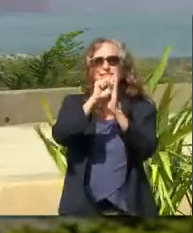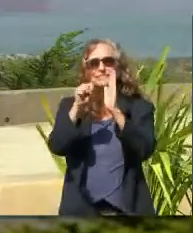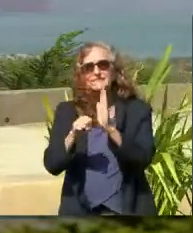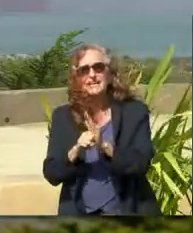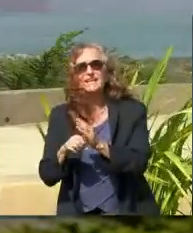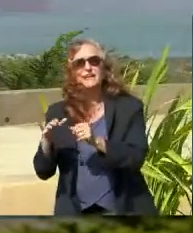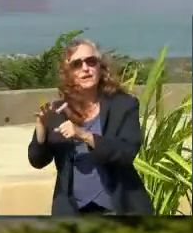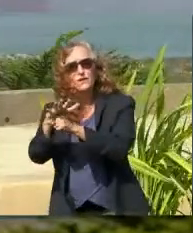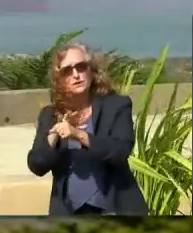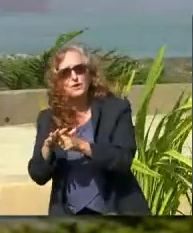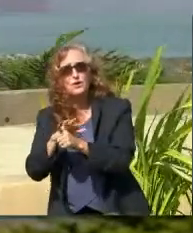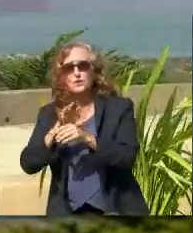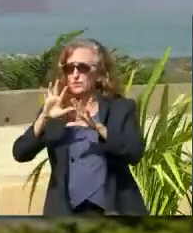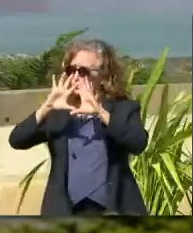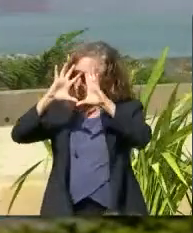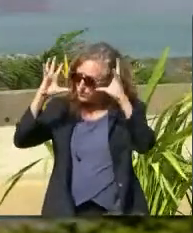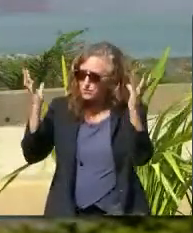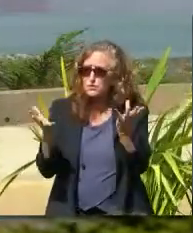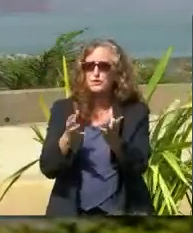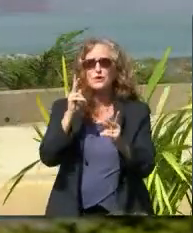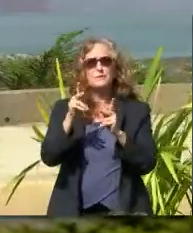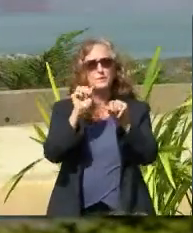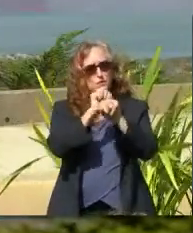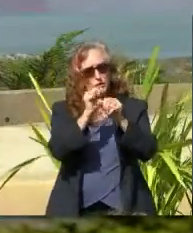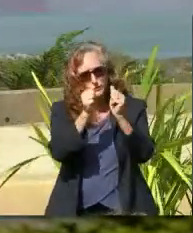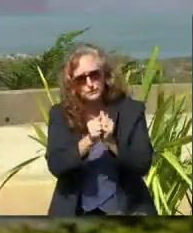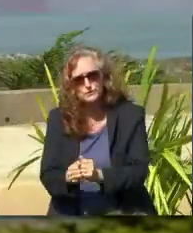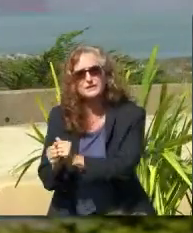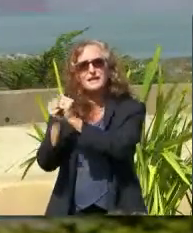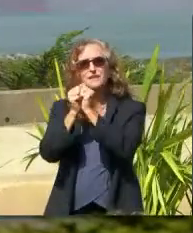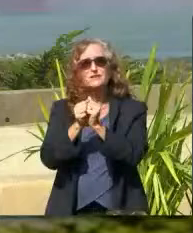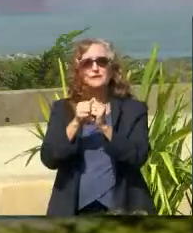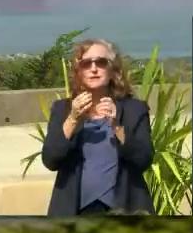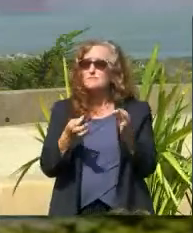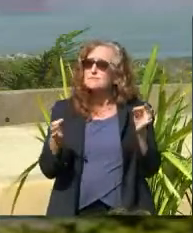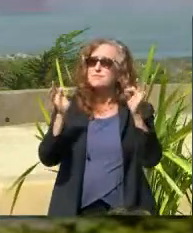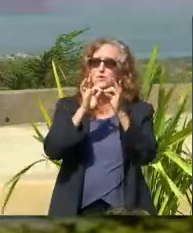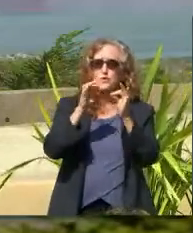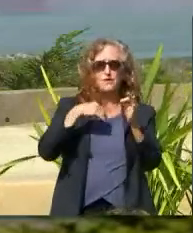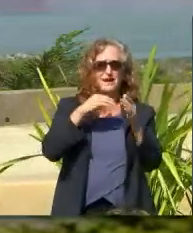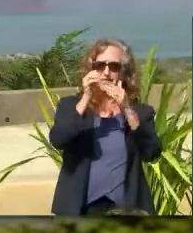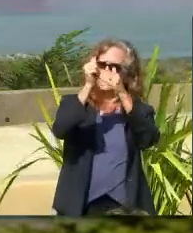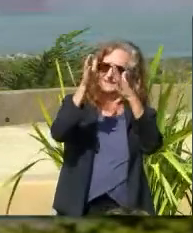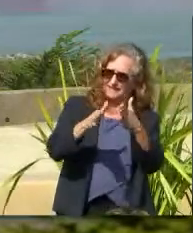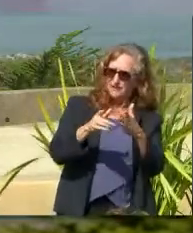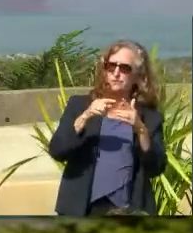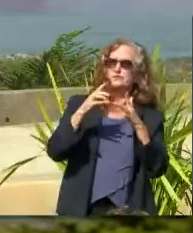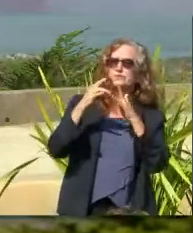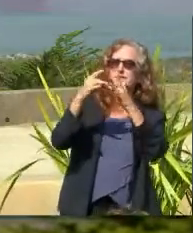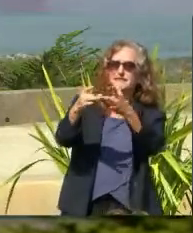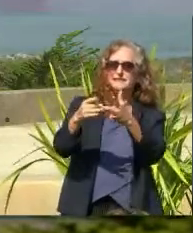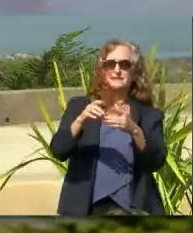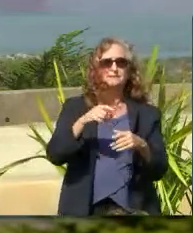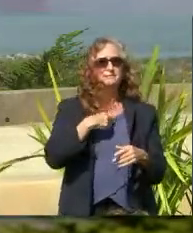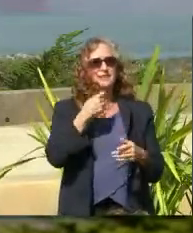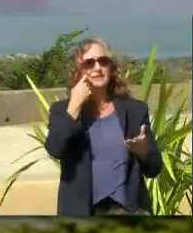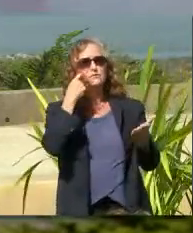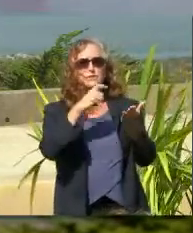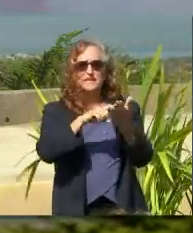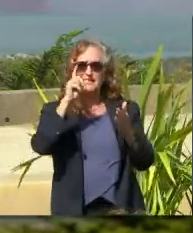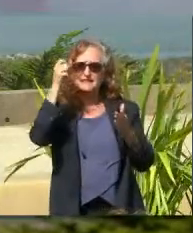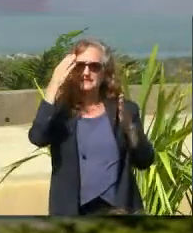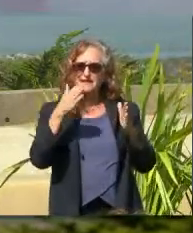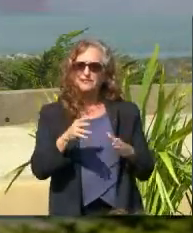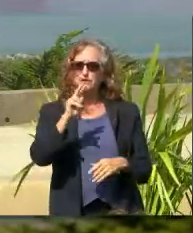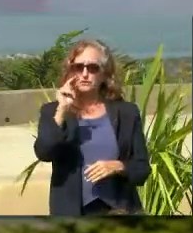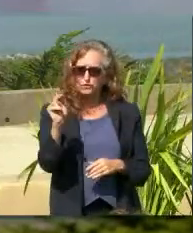of the world have to come together. And in order to do that, we have to have leadership. And I want to commend Governor Newsom and the work that's been done here in